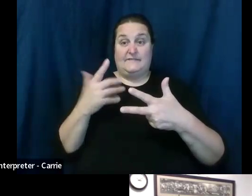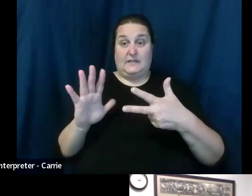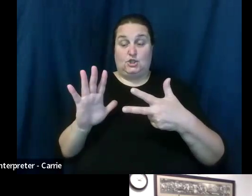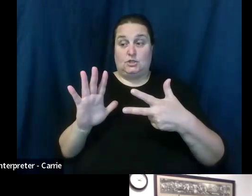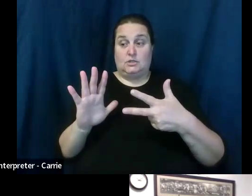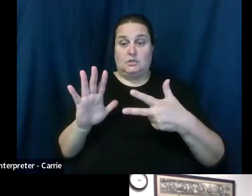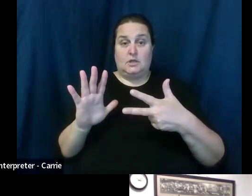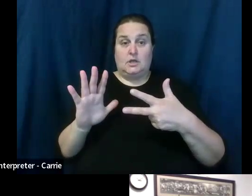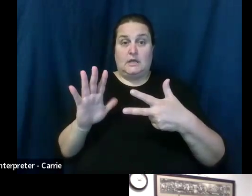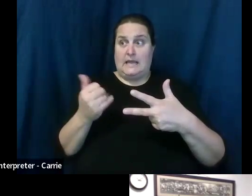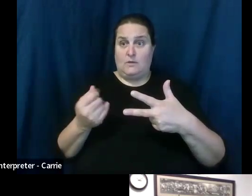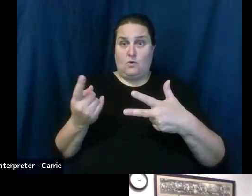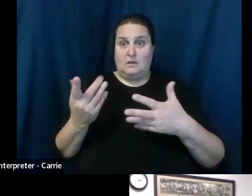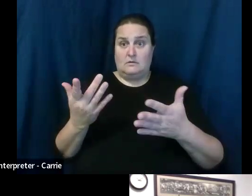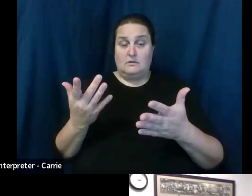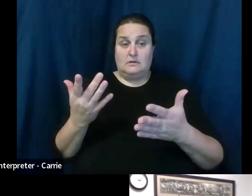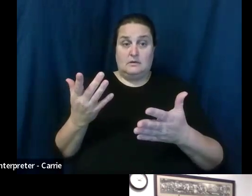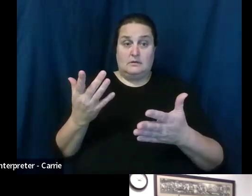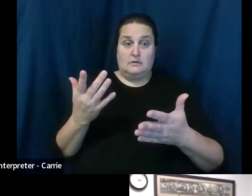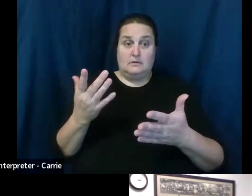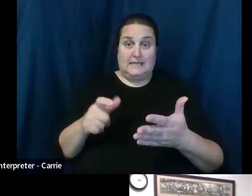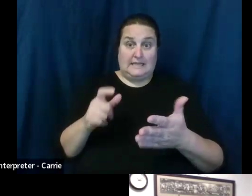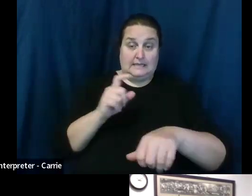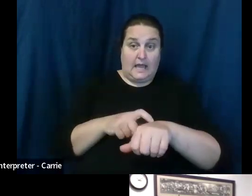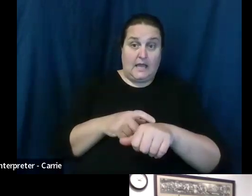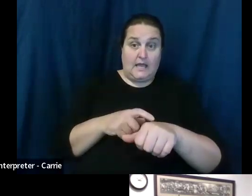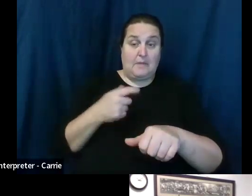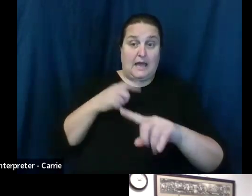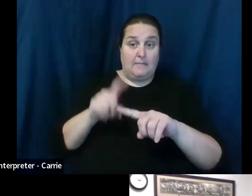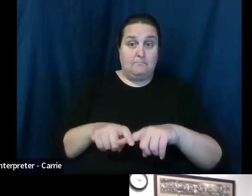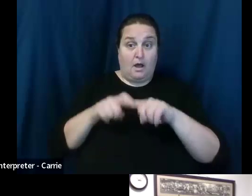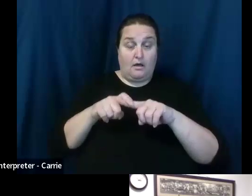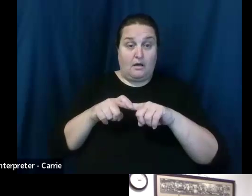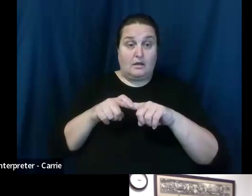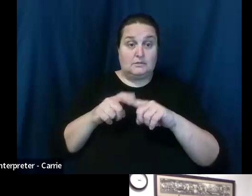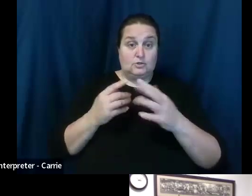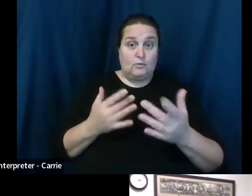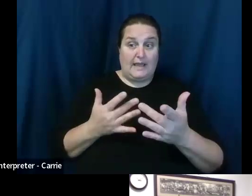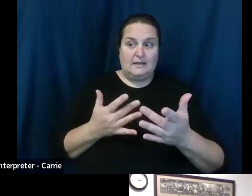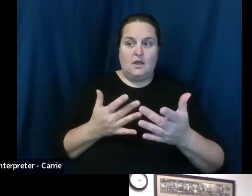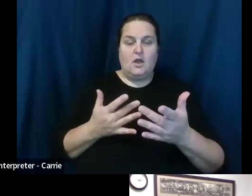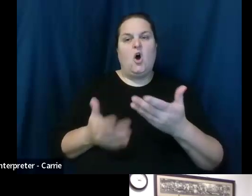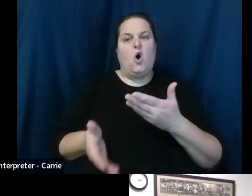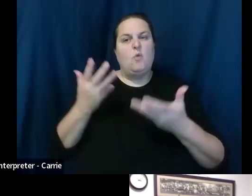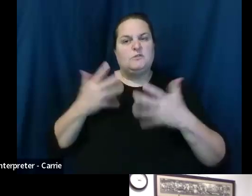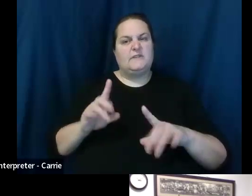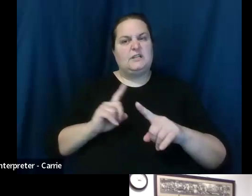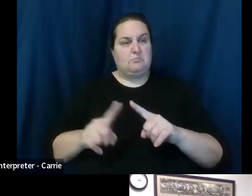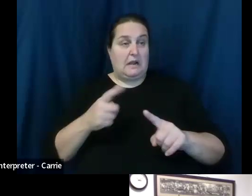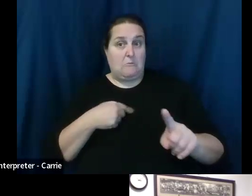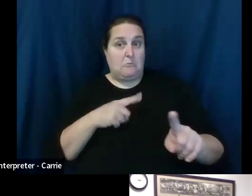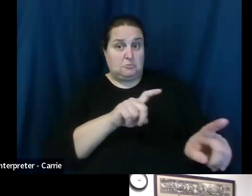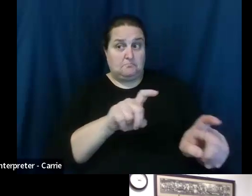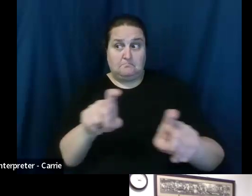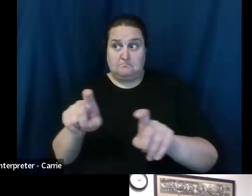Is there anybody who wants me to take a minute, wait for them to catch up? We're just about to wrap up here, but the last bit I want to make sure that everybody is able to